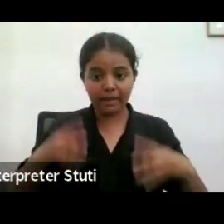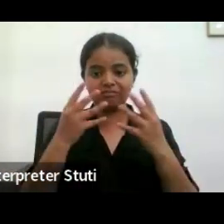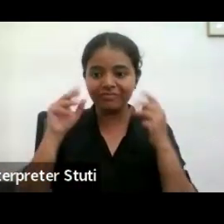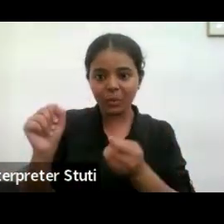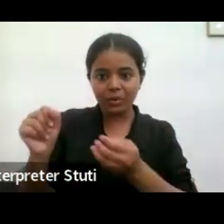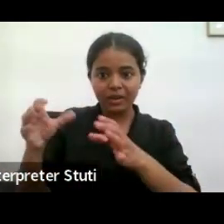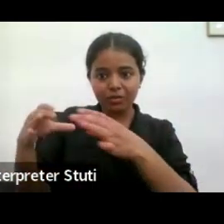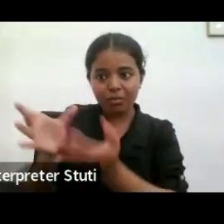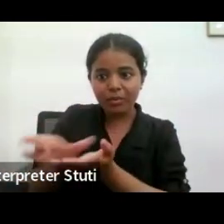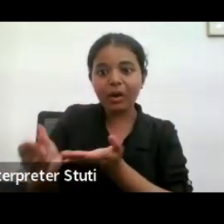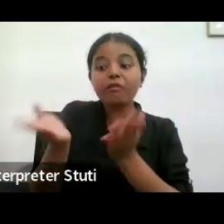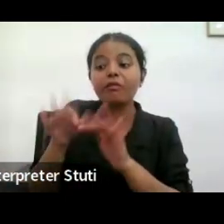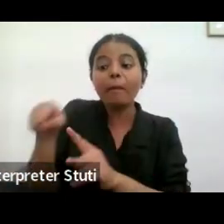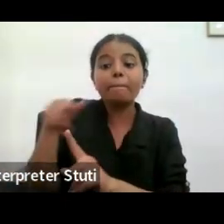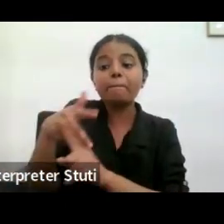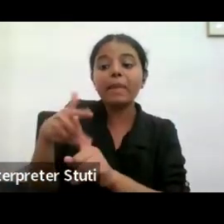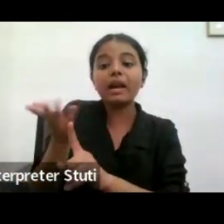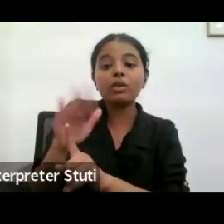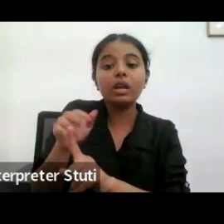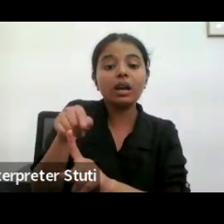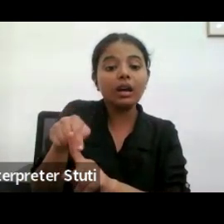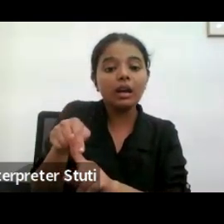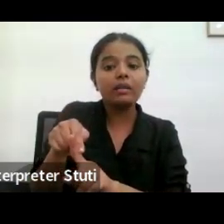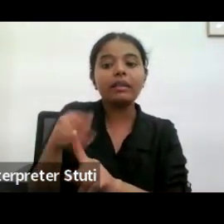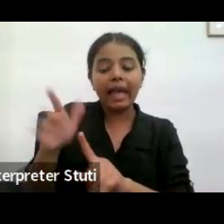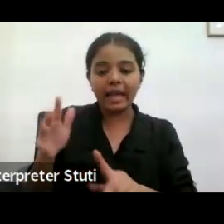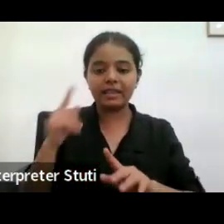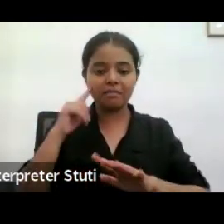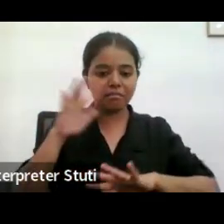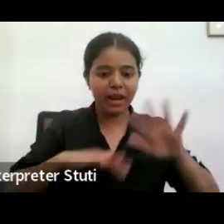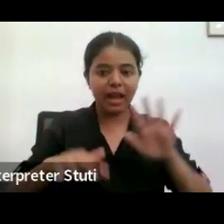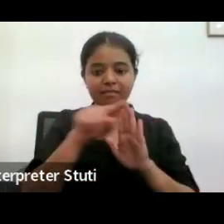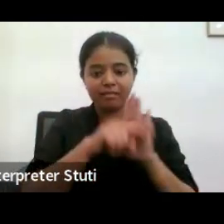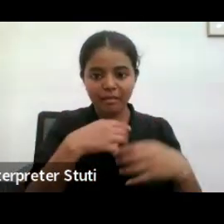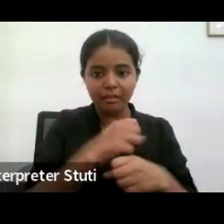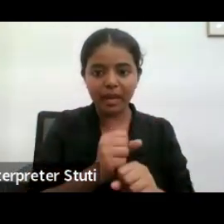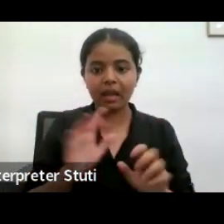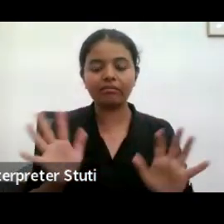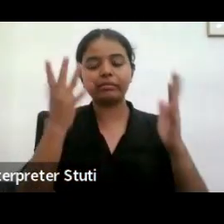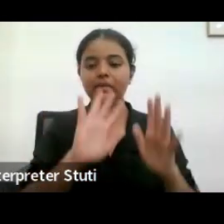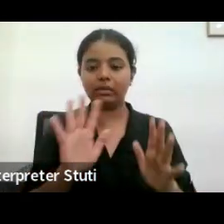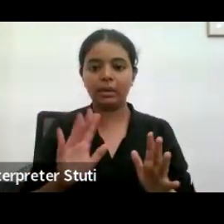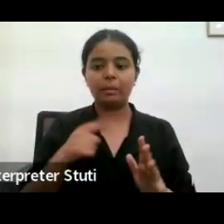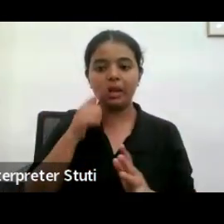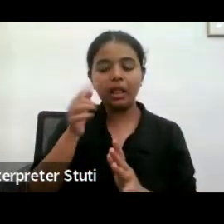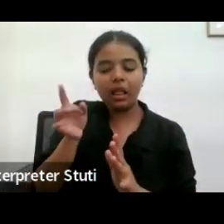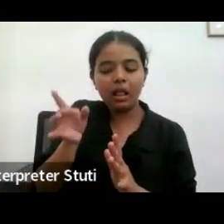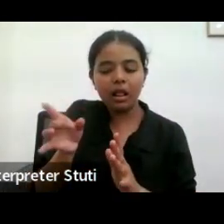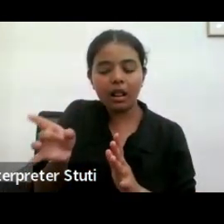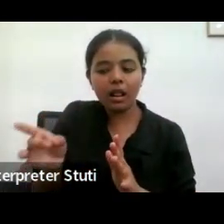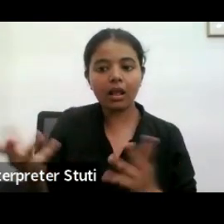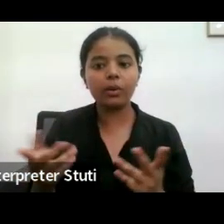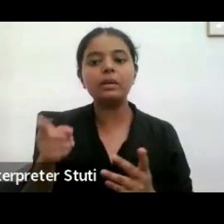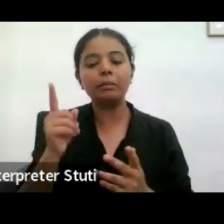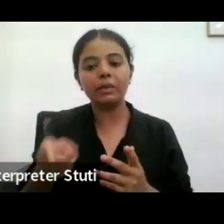things matter when we make care plans for the child. What are the barriers that are confronting her family?